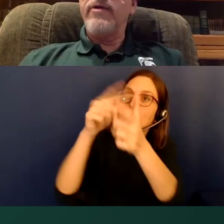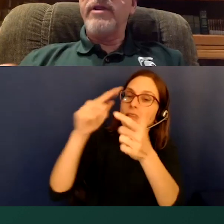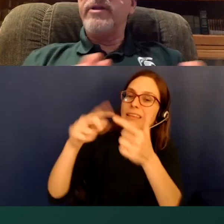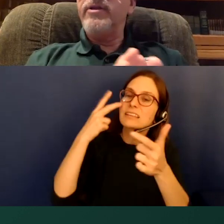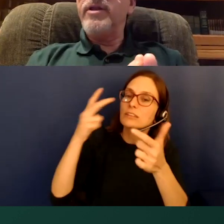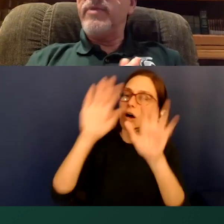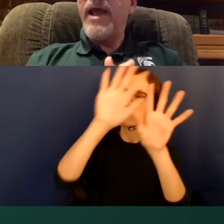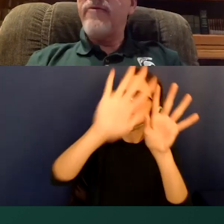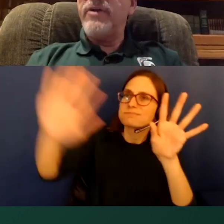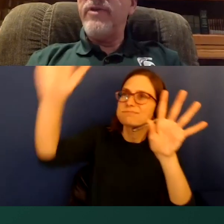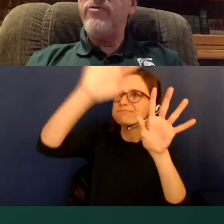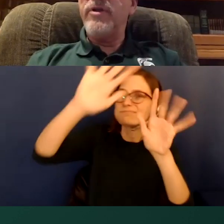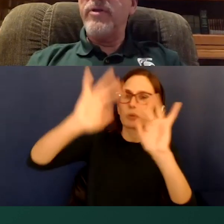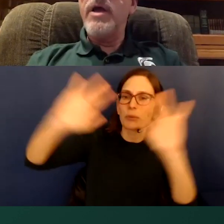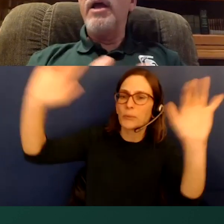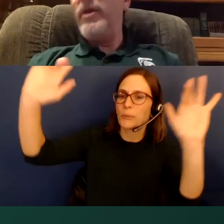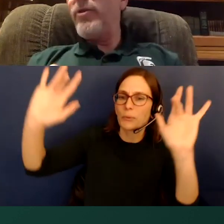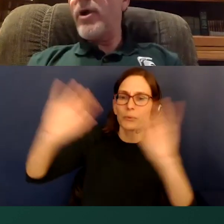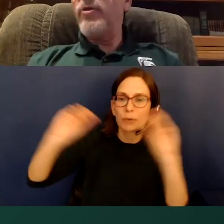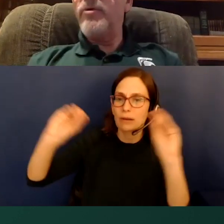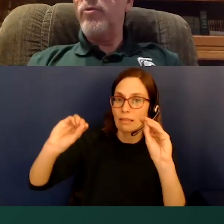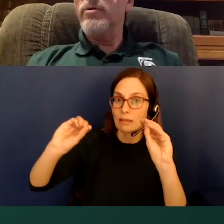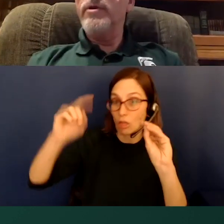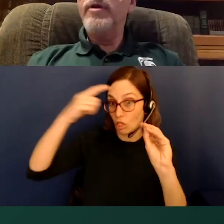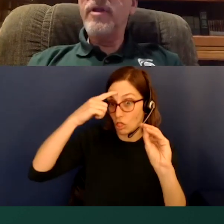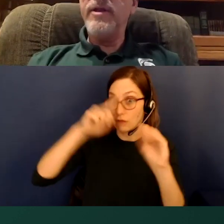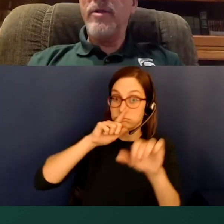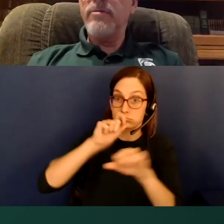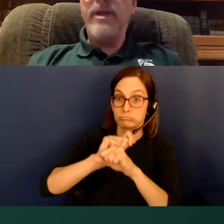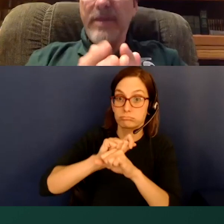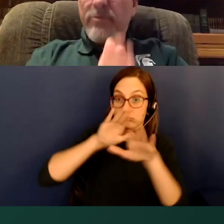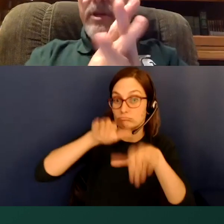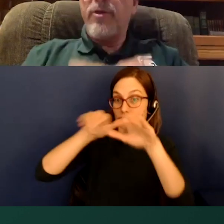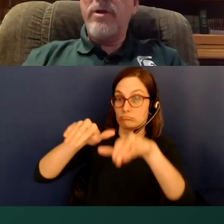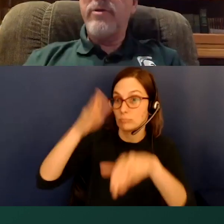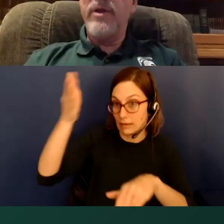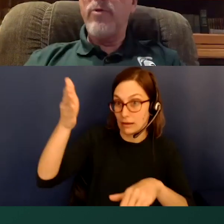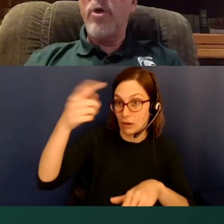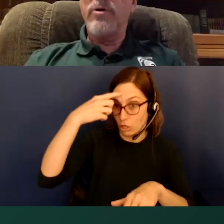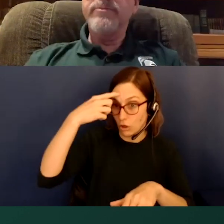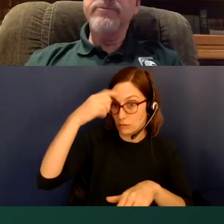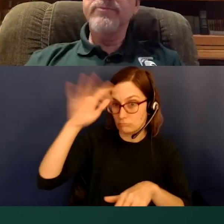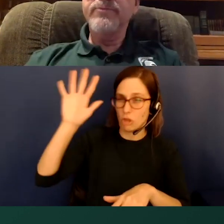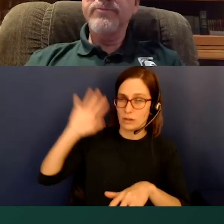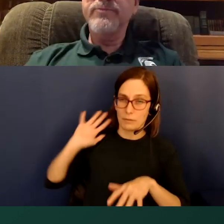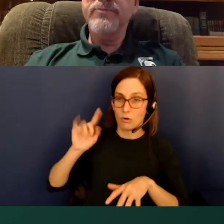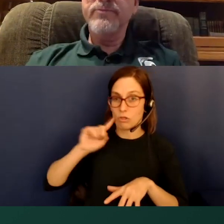broad areas that didn't seem to have any features in them. They thought those were seas. They literally thought they were water.